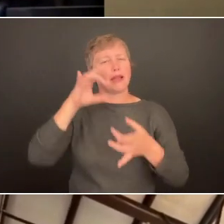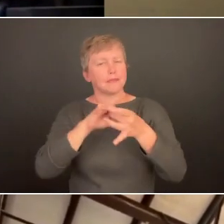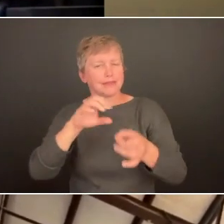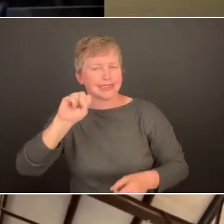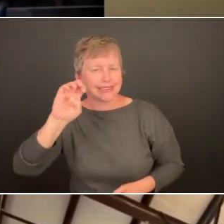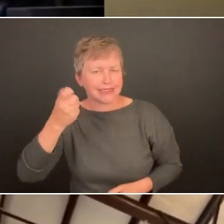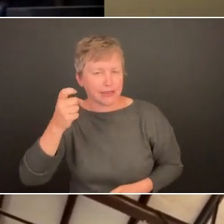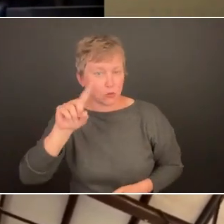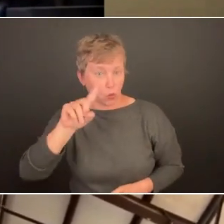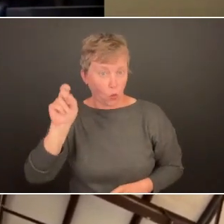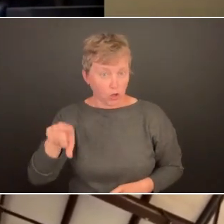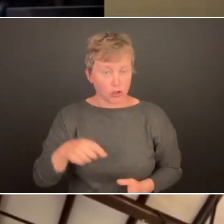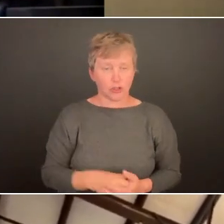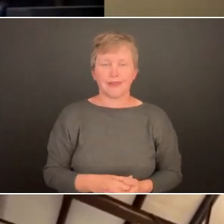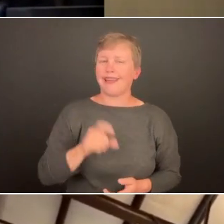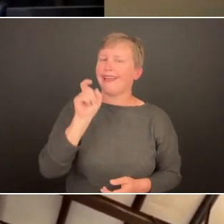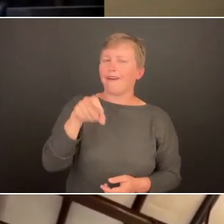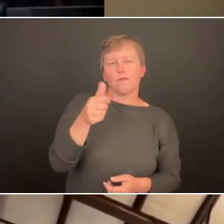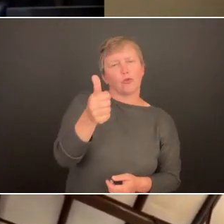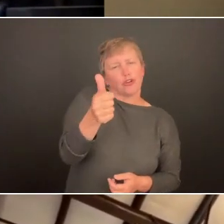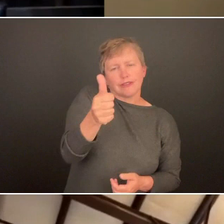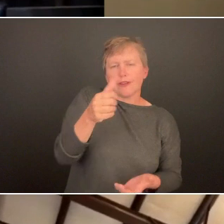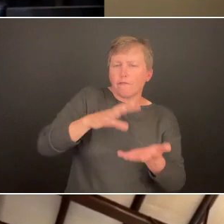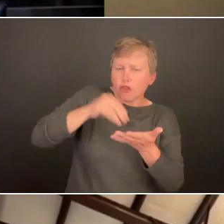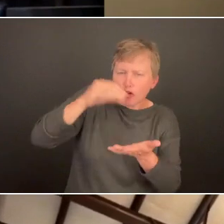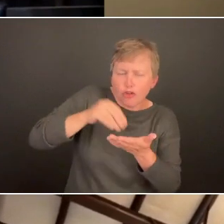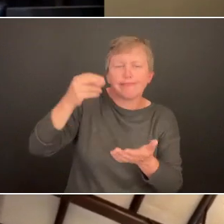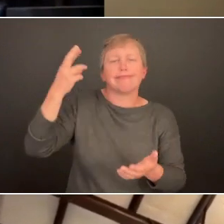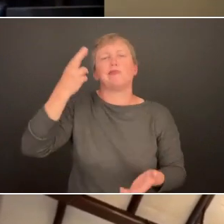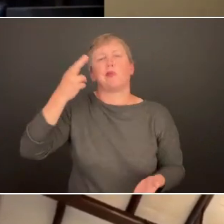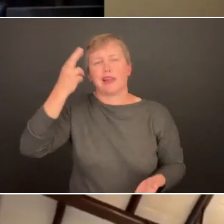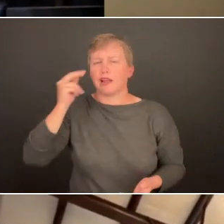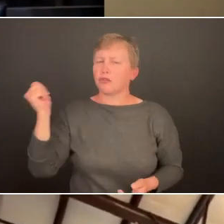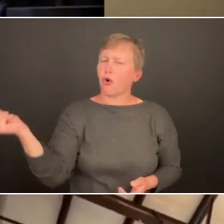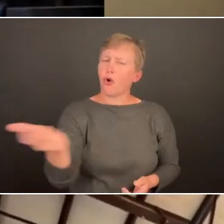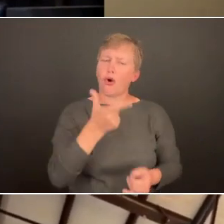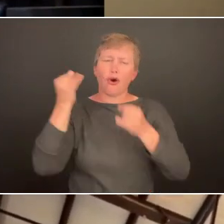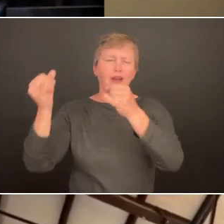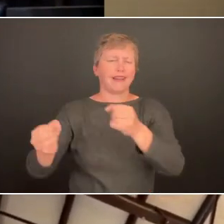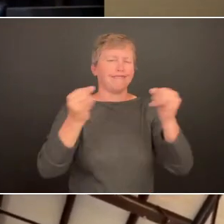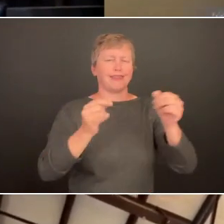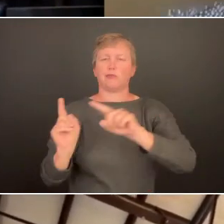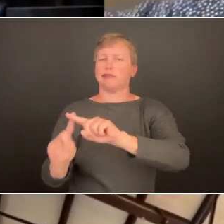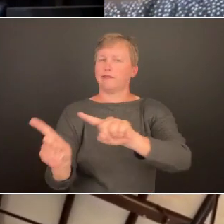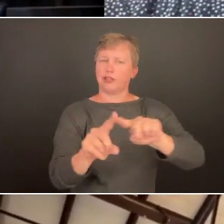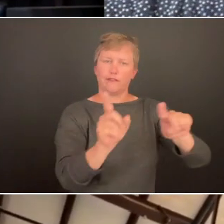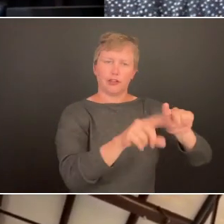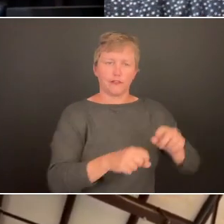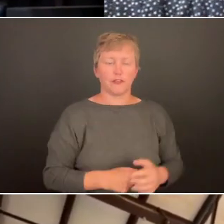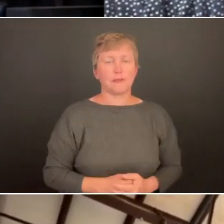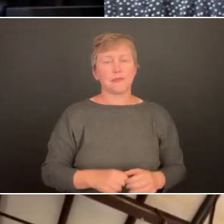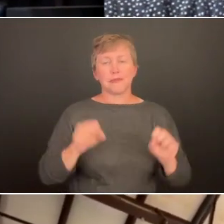find, we're all individuals, you and I can both have a C5 incomplete level of injury and still